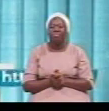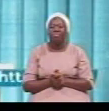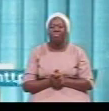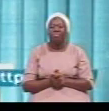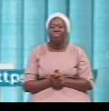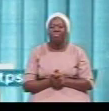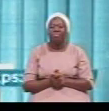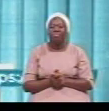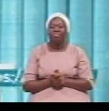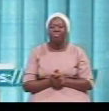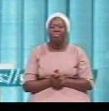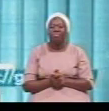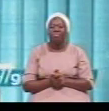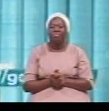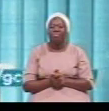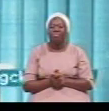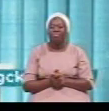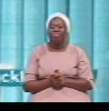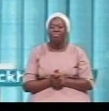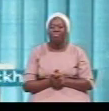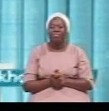All right.